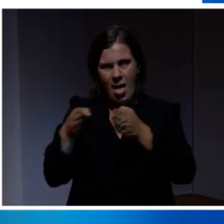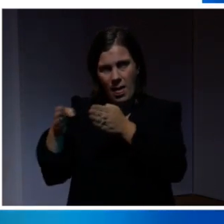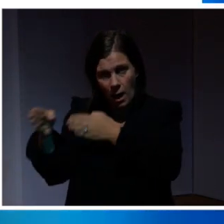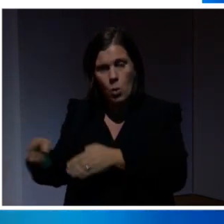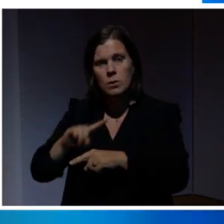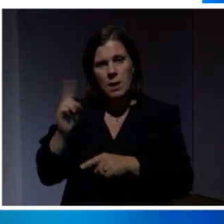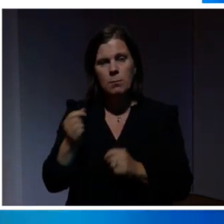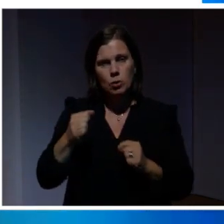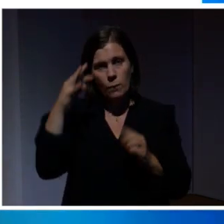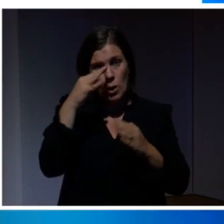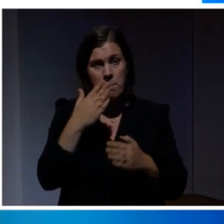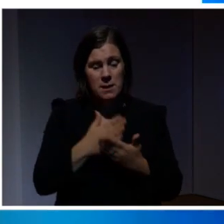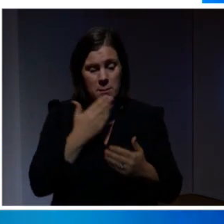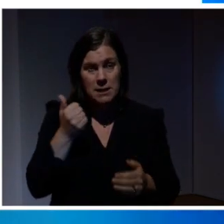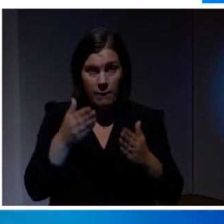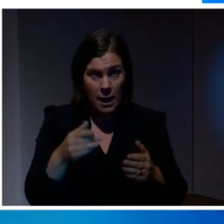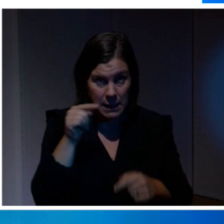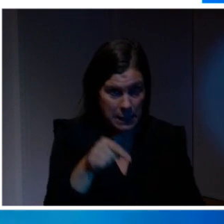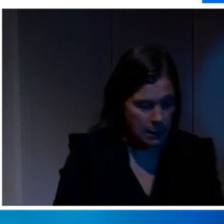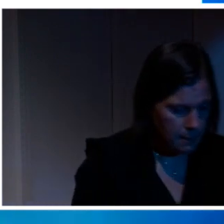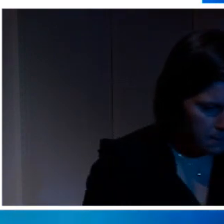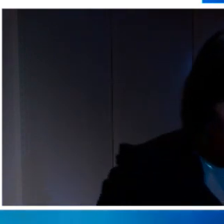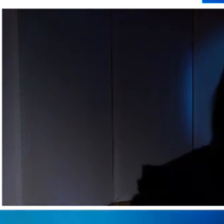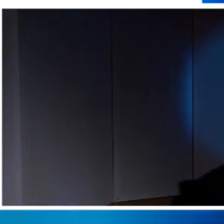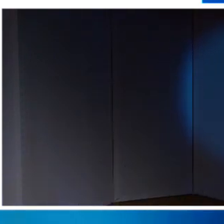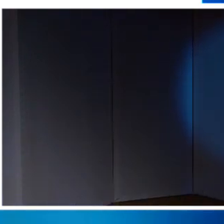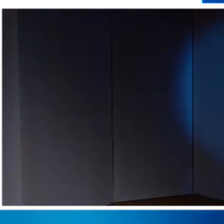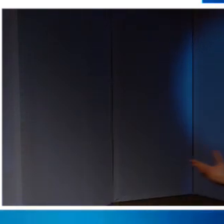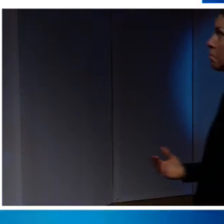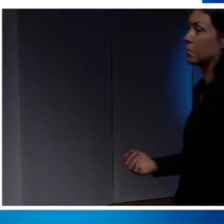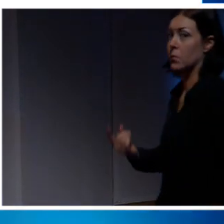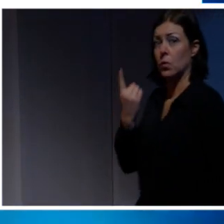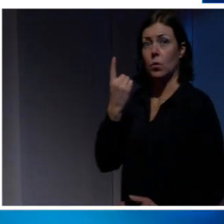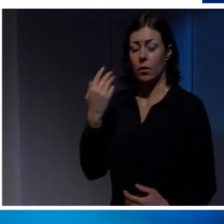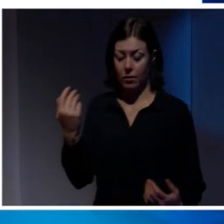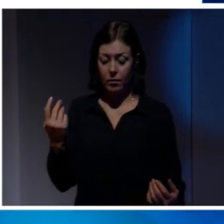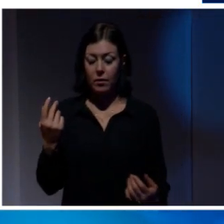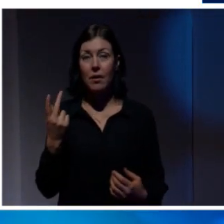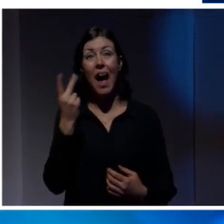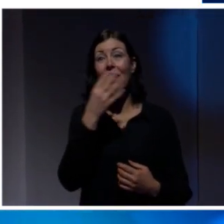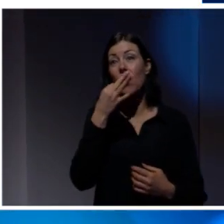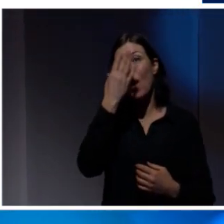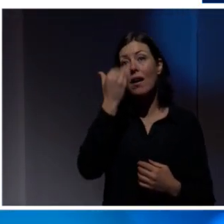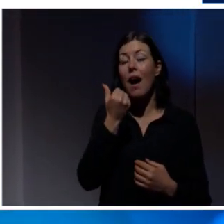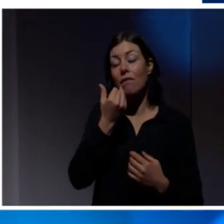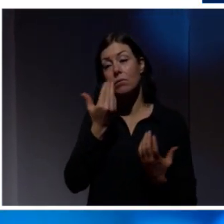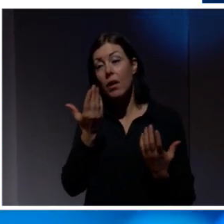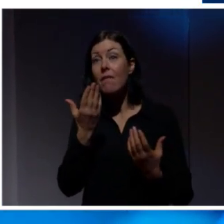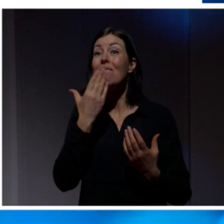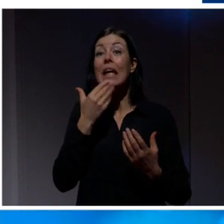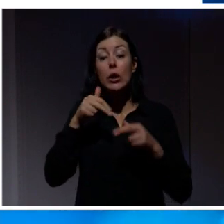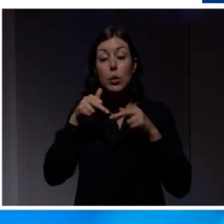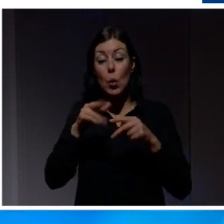best way to get there. Another question you can ask is, what is the animal in the picture? And you put in all the